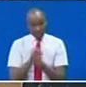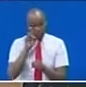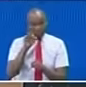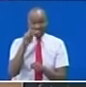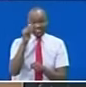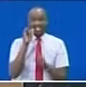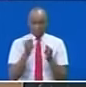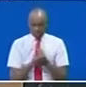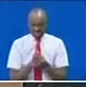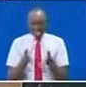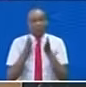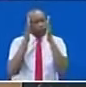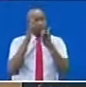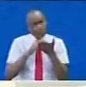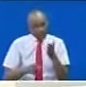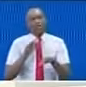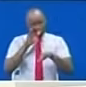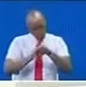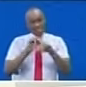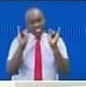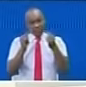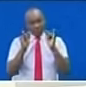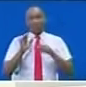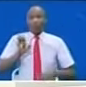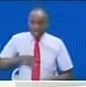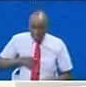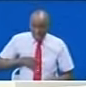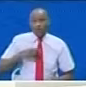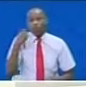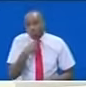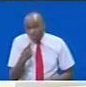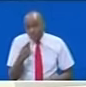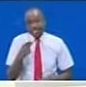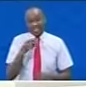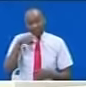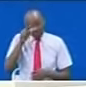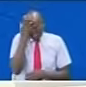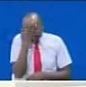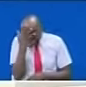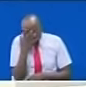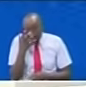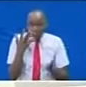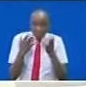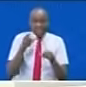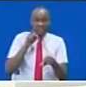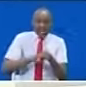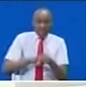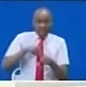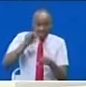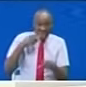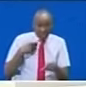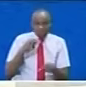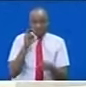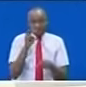Let's now focus on some good news for women who particularly feel shy and embarrassed every time they have to see